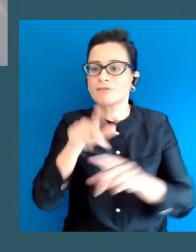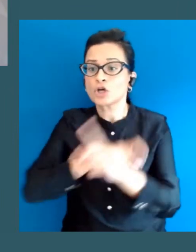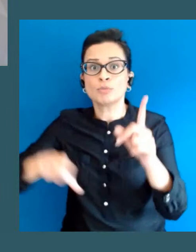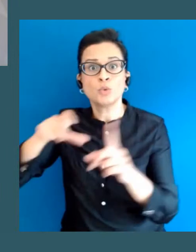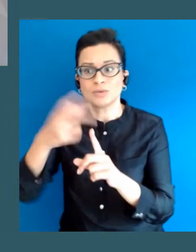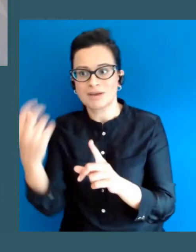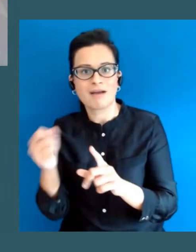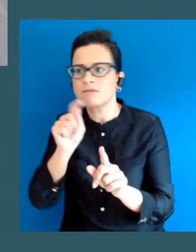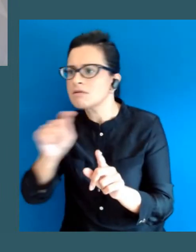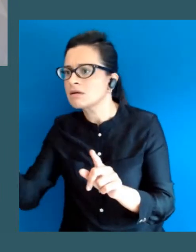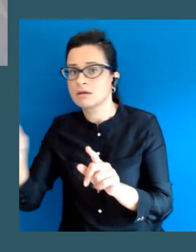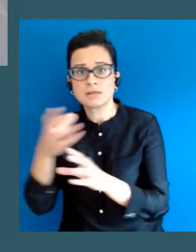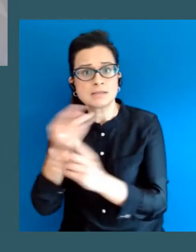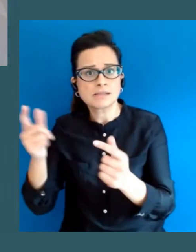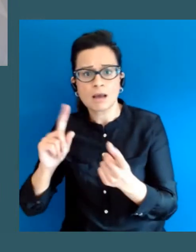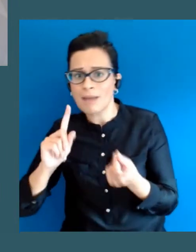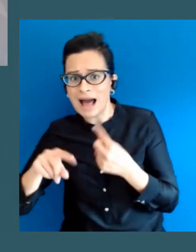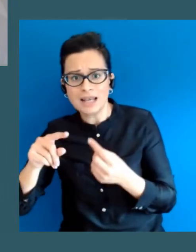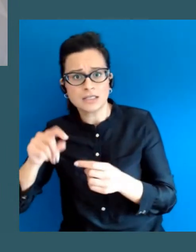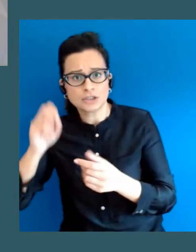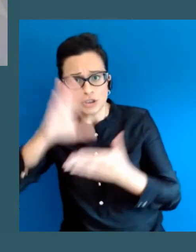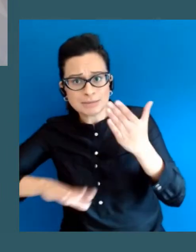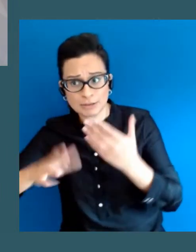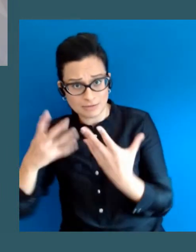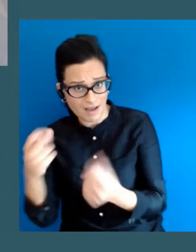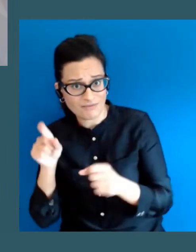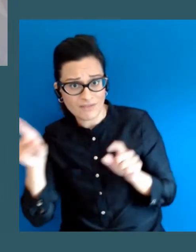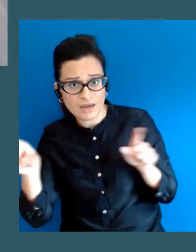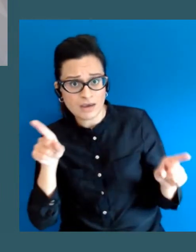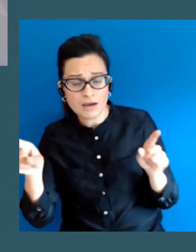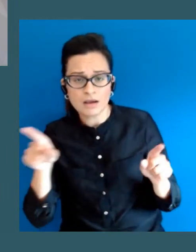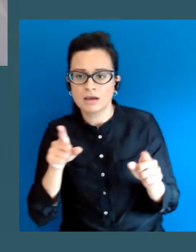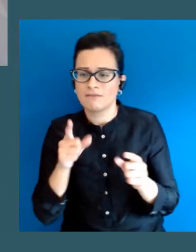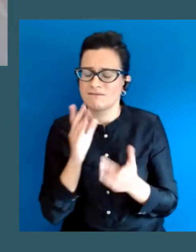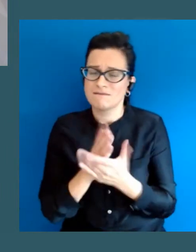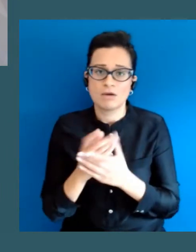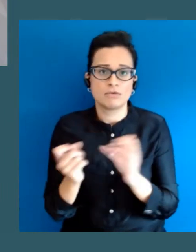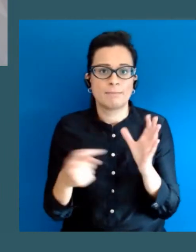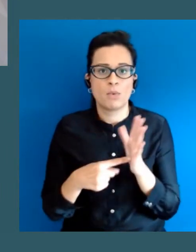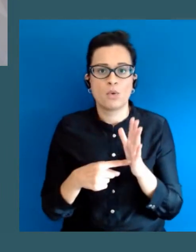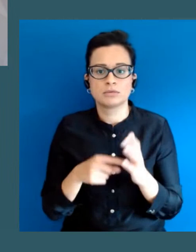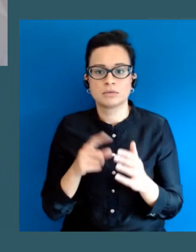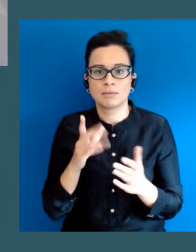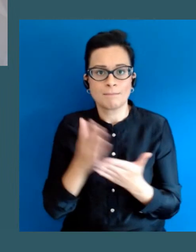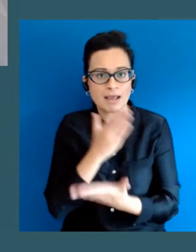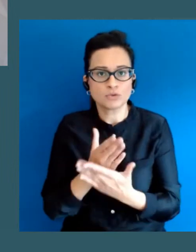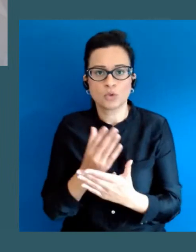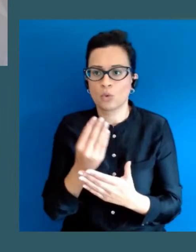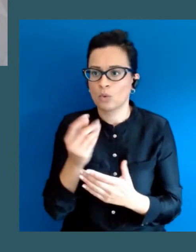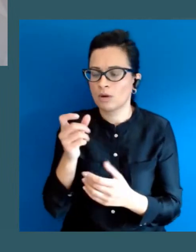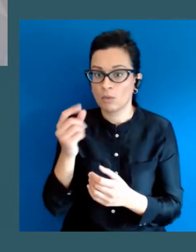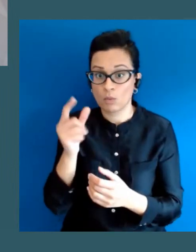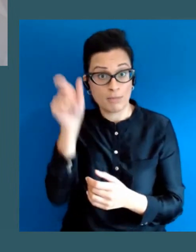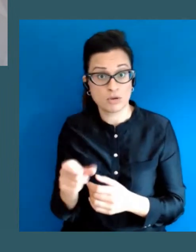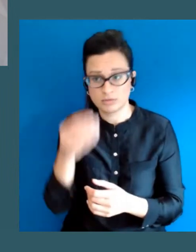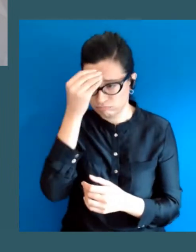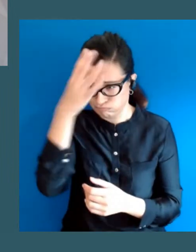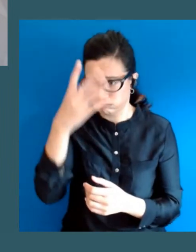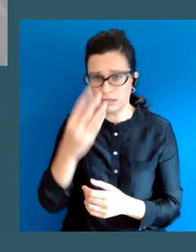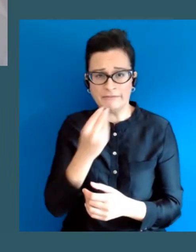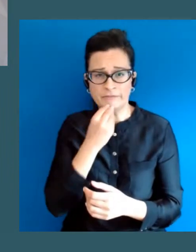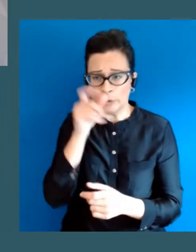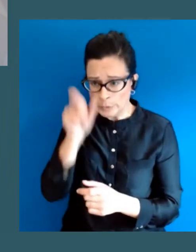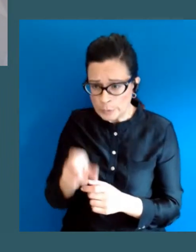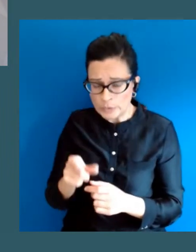have some allergy experience? Because actually, it's so important to have dietitians, because that really does help families have an